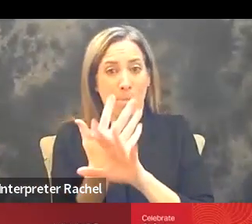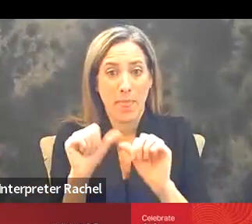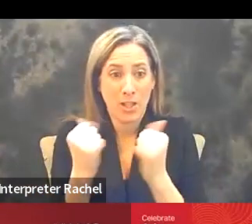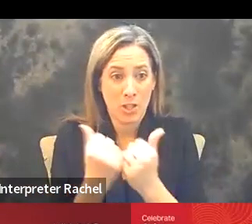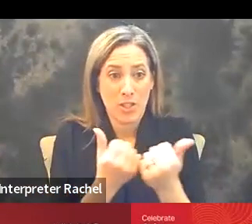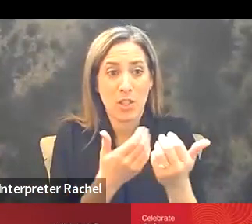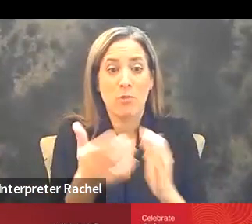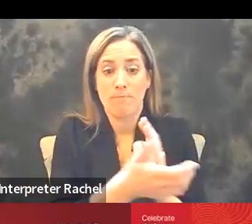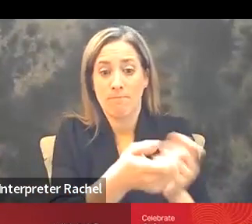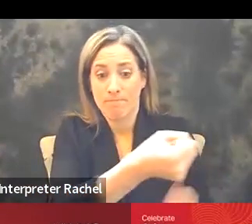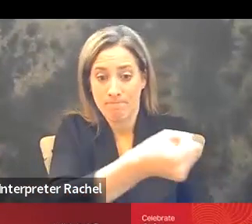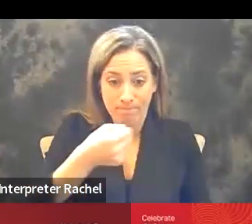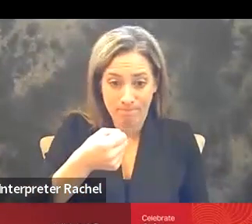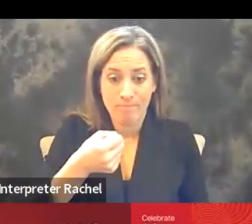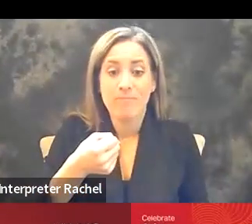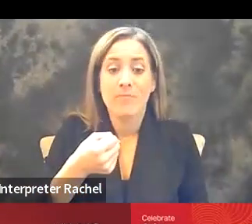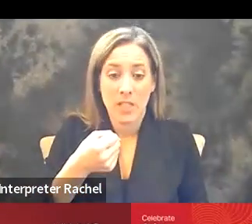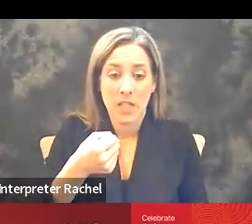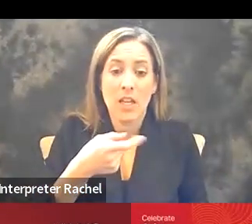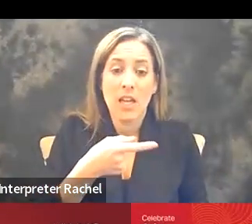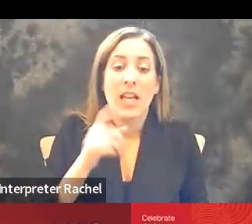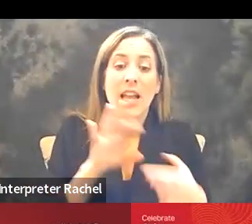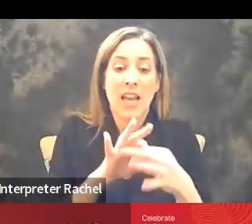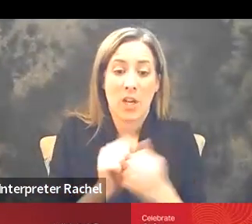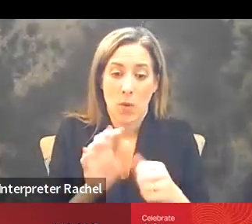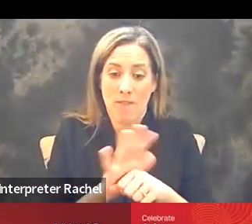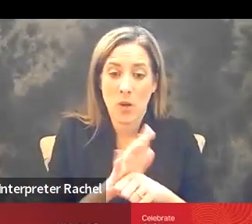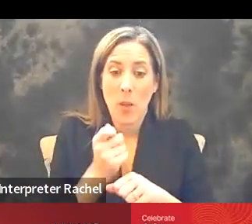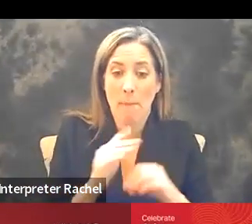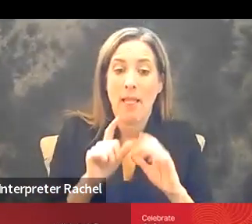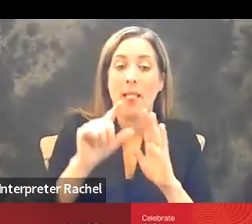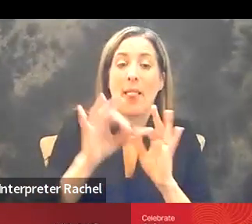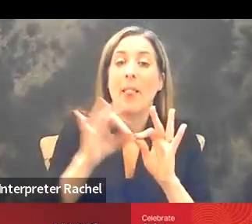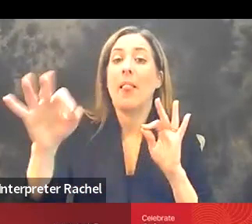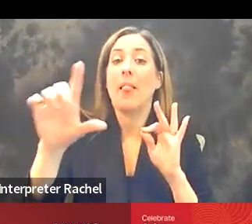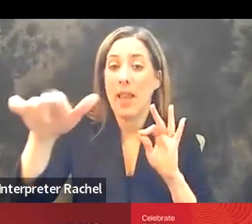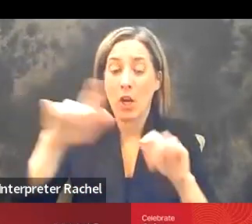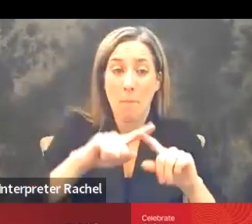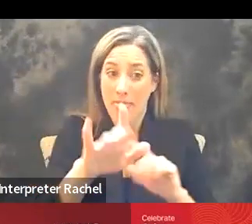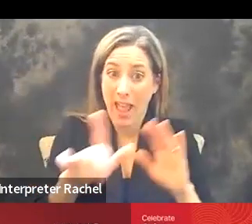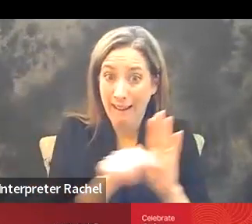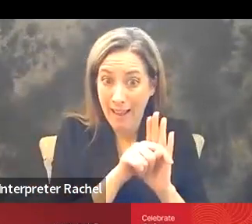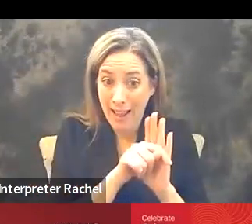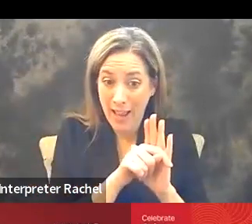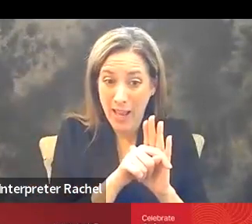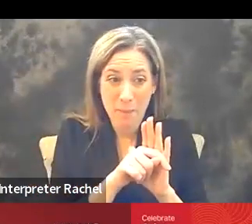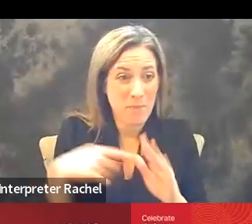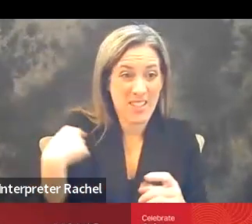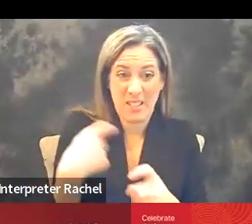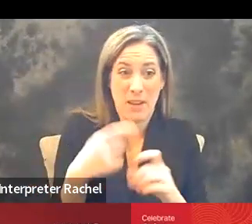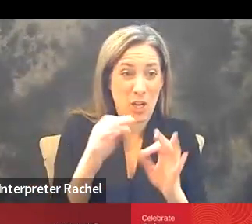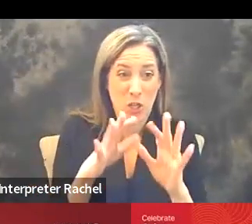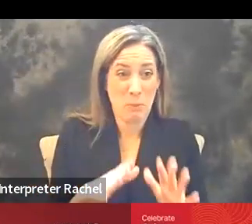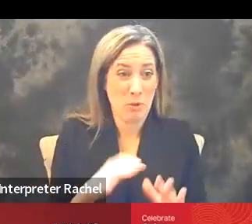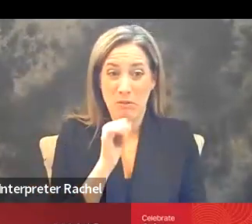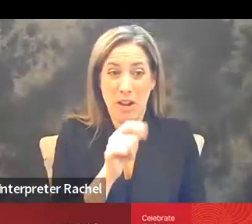Quiche interpreter, or at least connect with one via video a little bit later on. But at the time, even the Spanish interpreter was